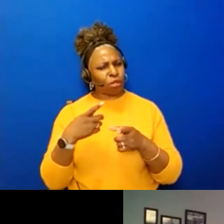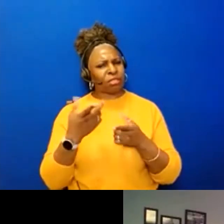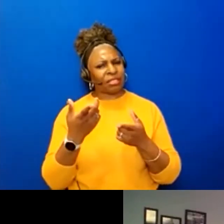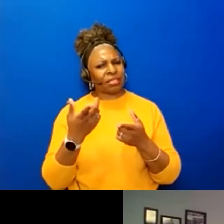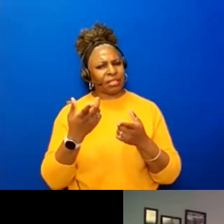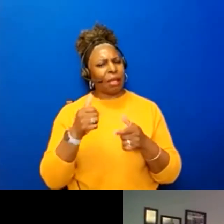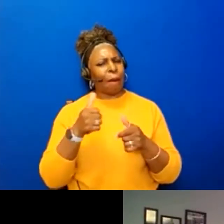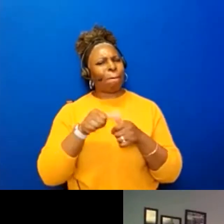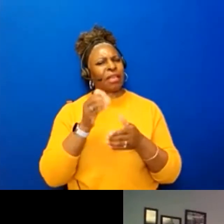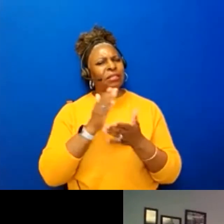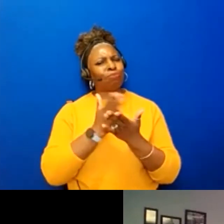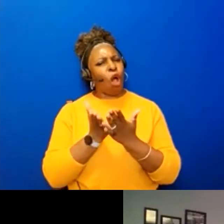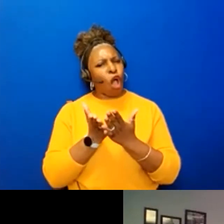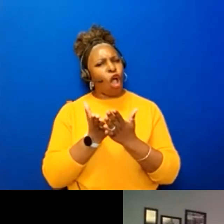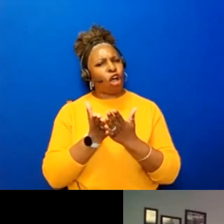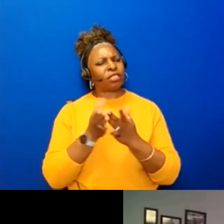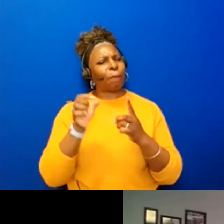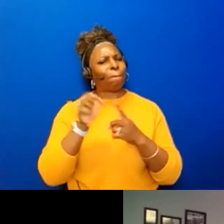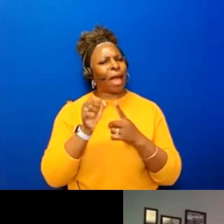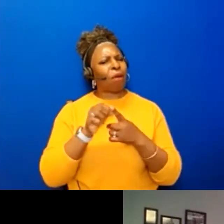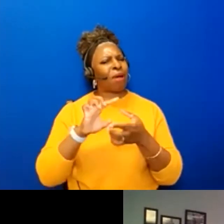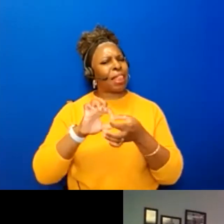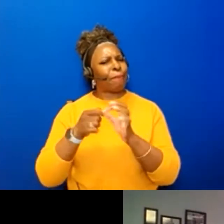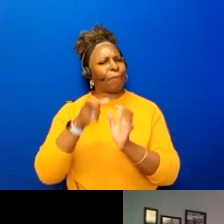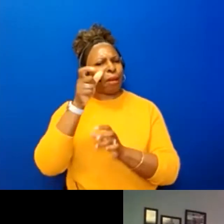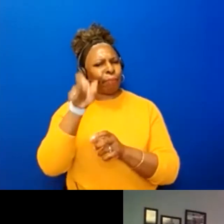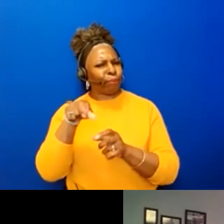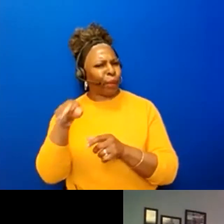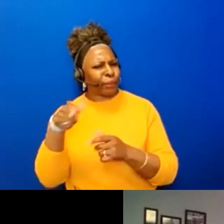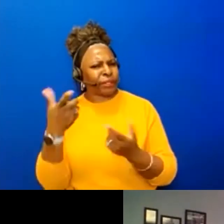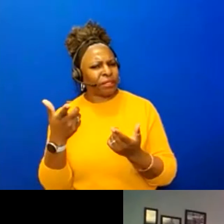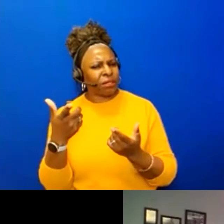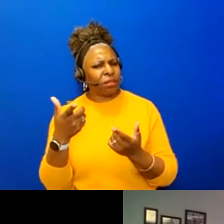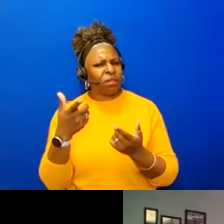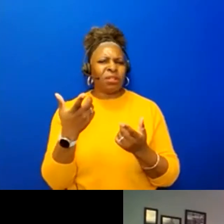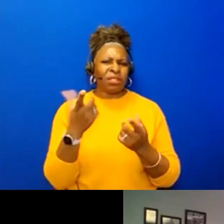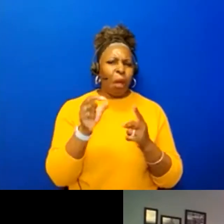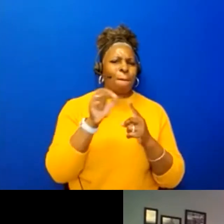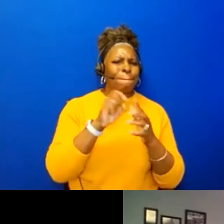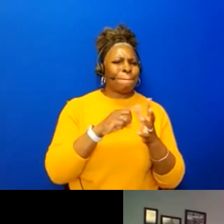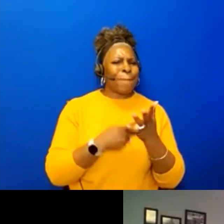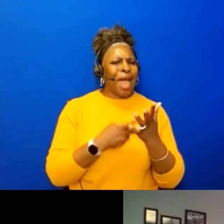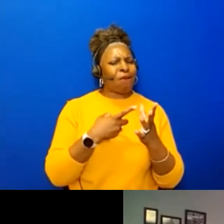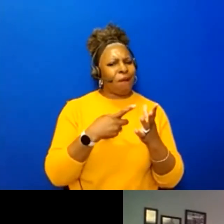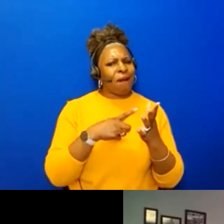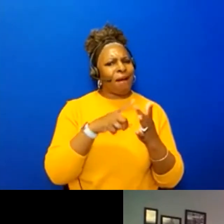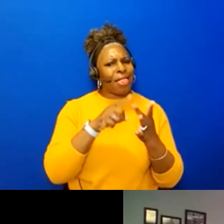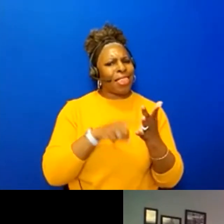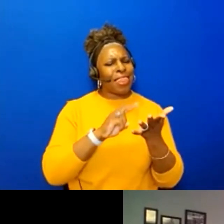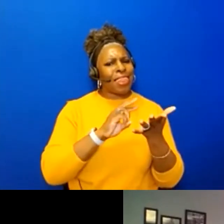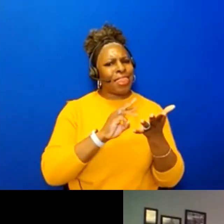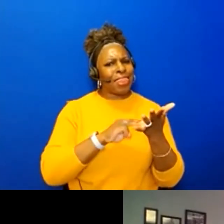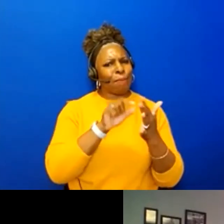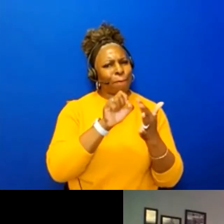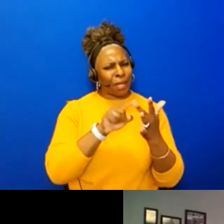Paralympian? And do you mind the distinction between Paralympian and Olympian, or do you think it's important? Yeah, it's a